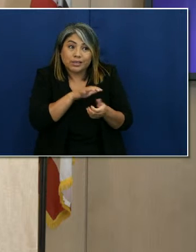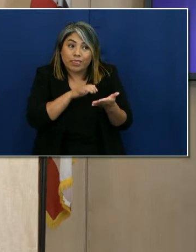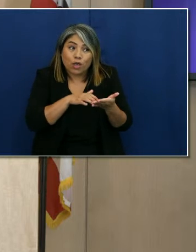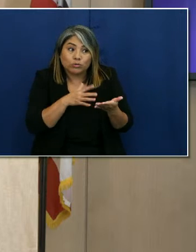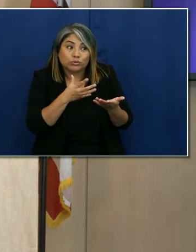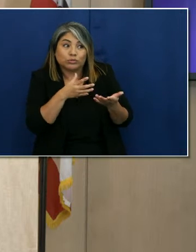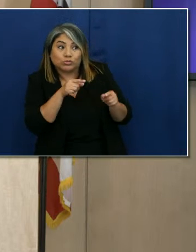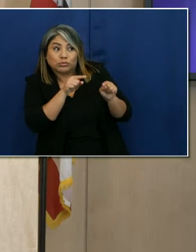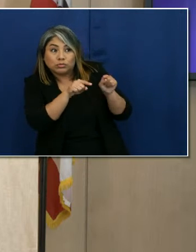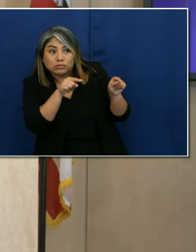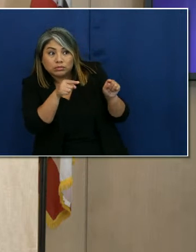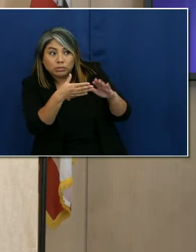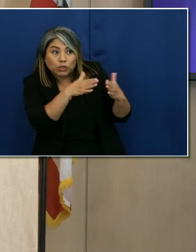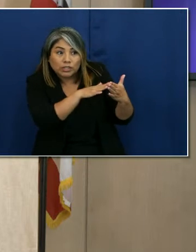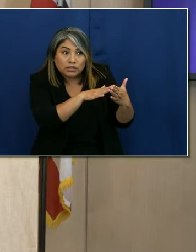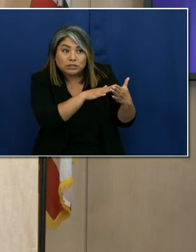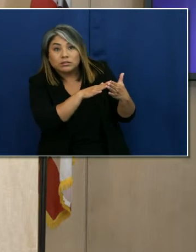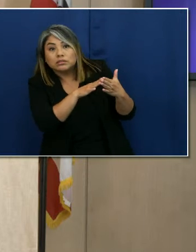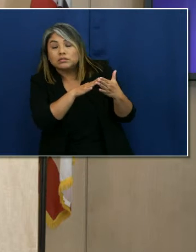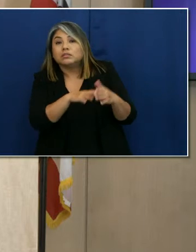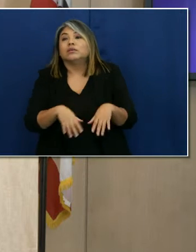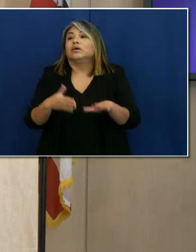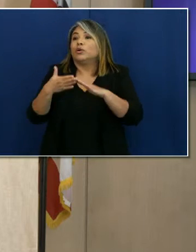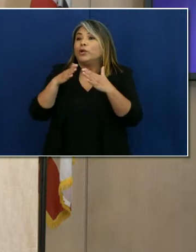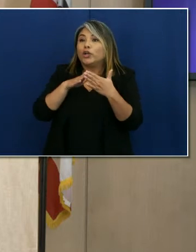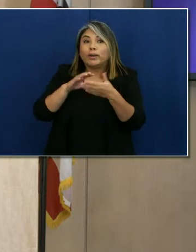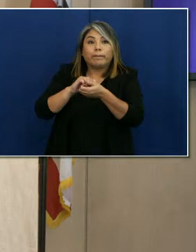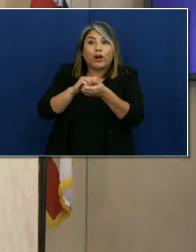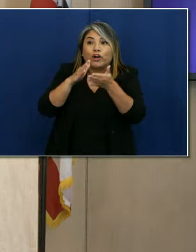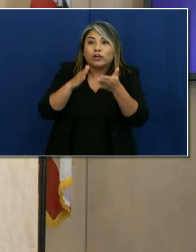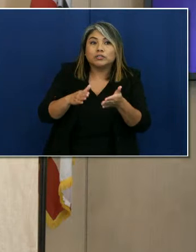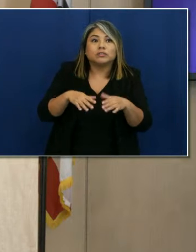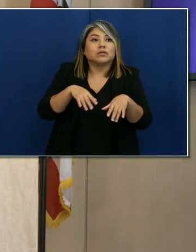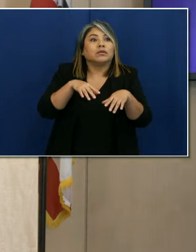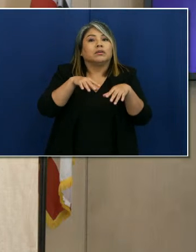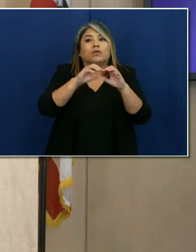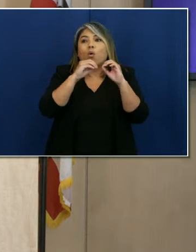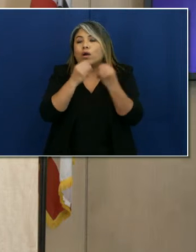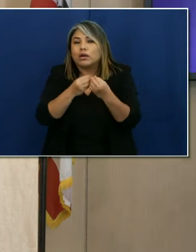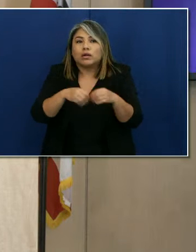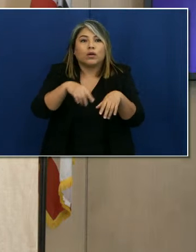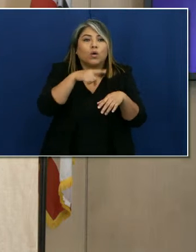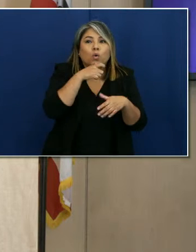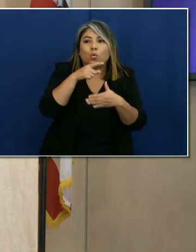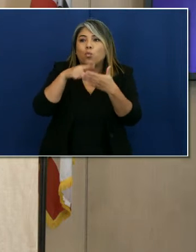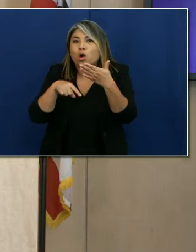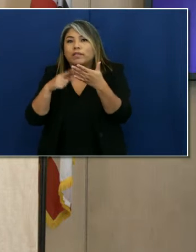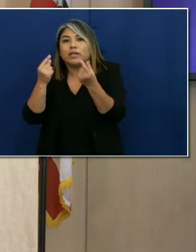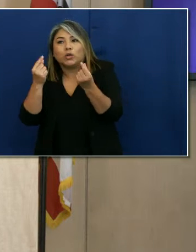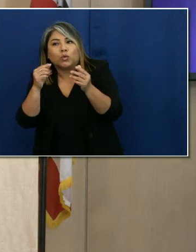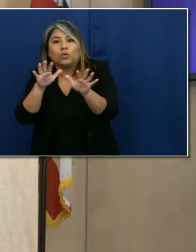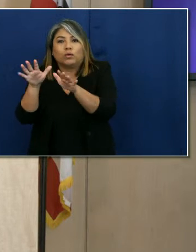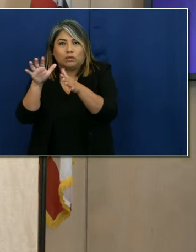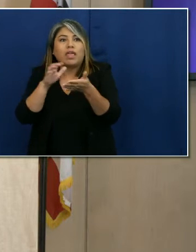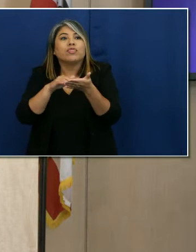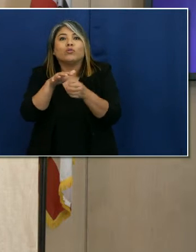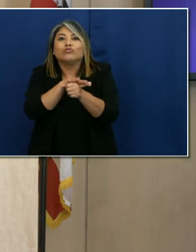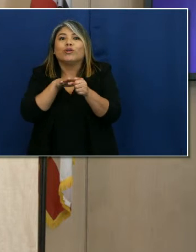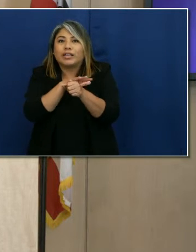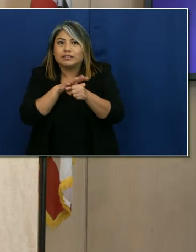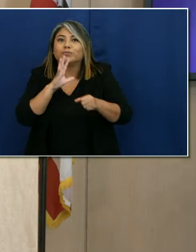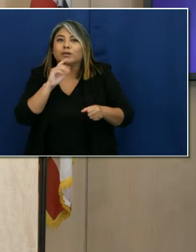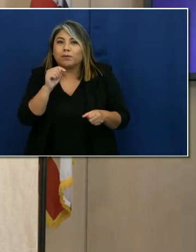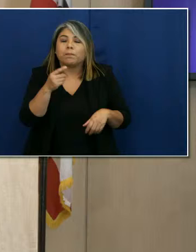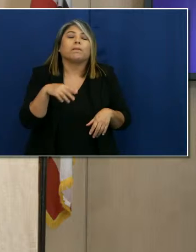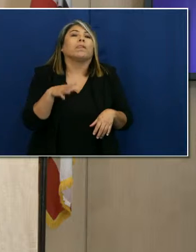various locations? What are the community partners, who are the community partners that we're working with in those locations? So